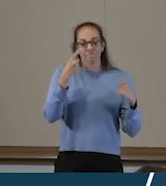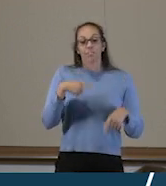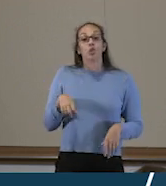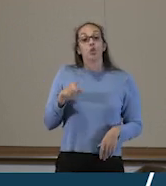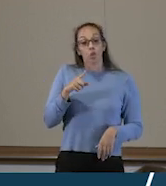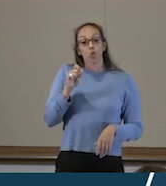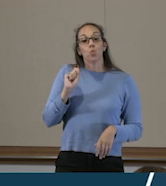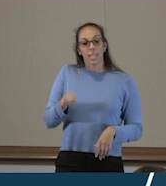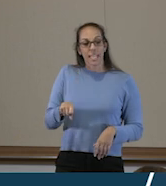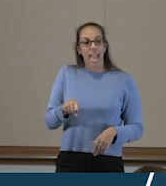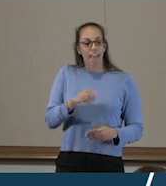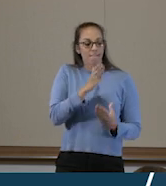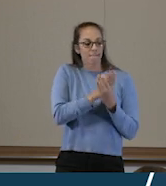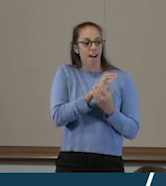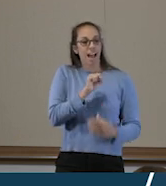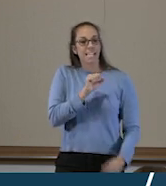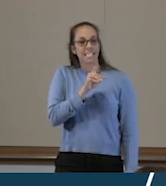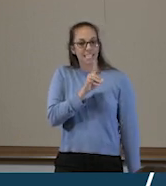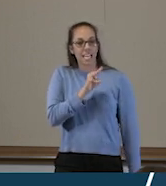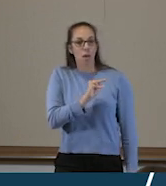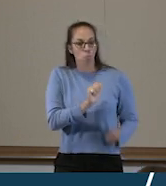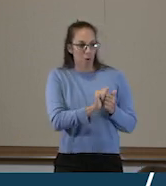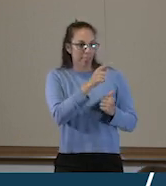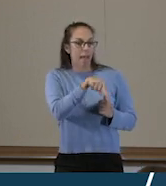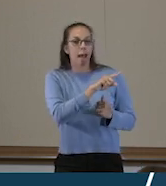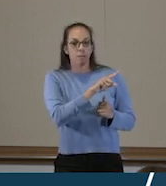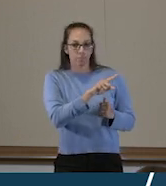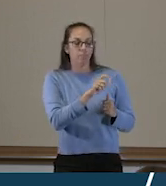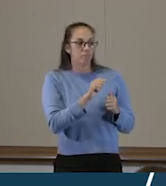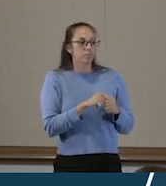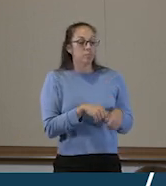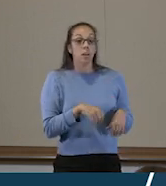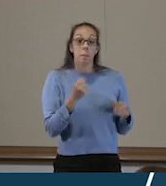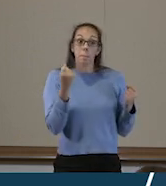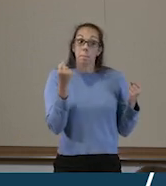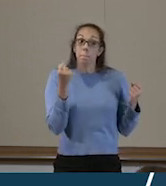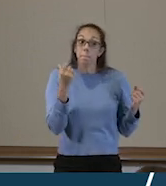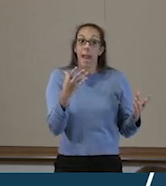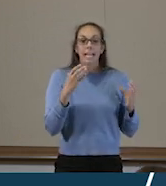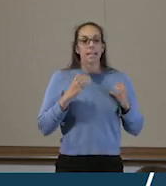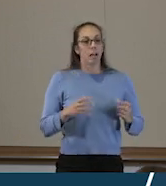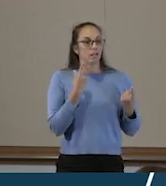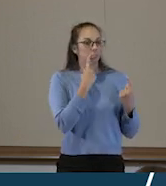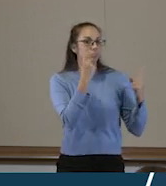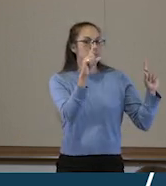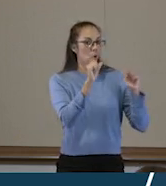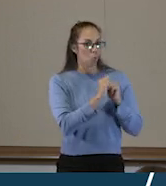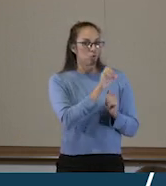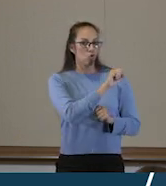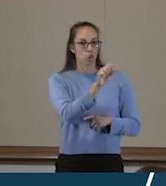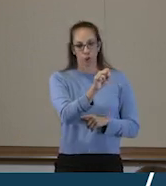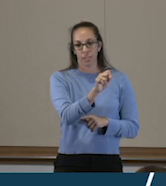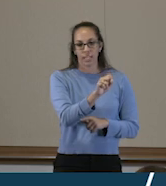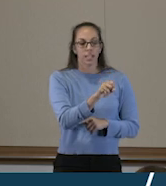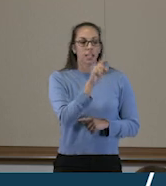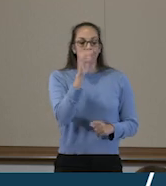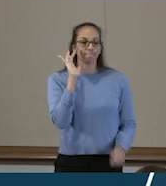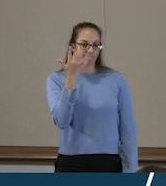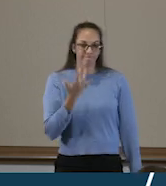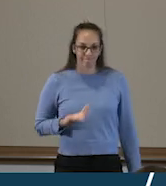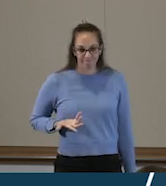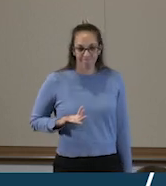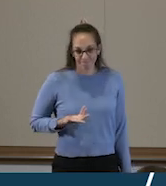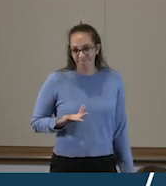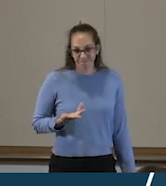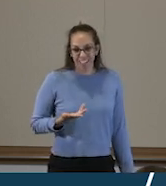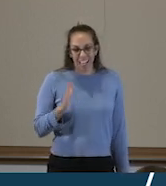with the Social Security office, and I've had clients who have done that and have had success. And they're annoyed. The Social